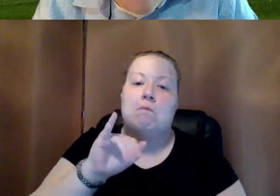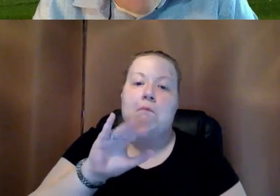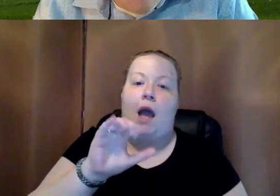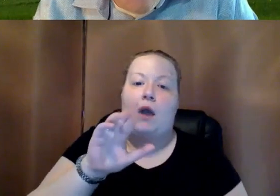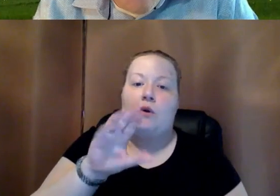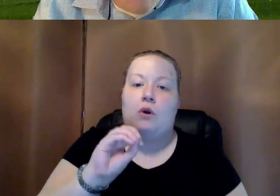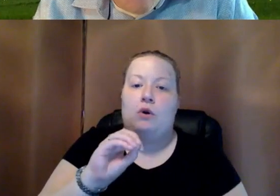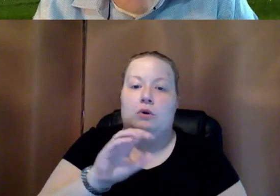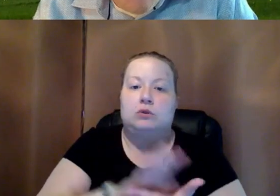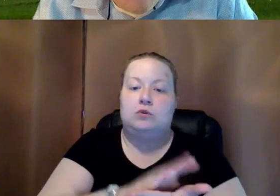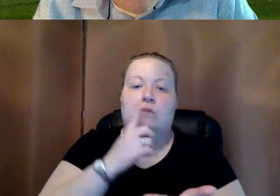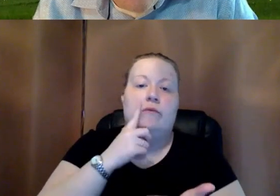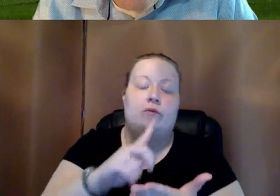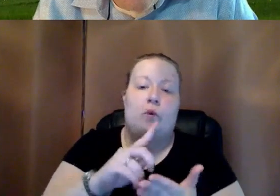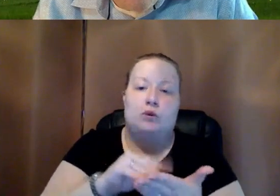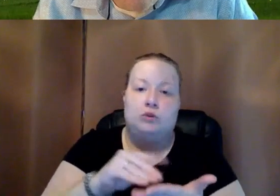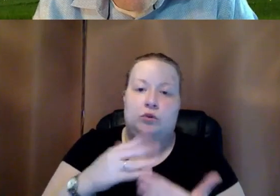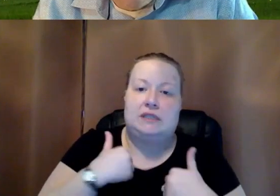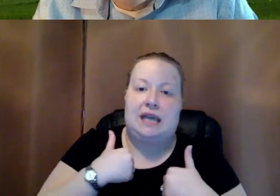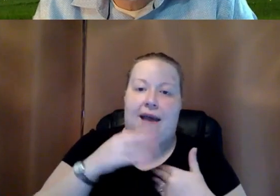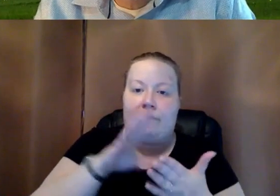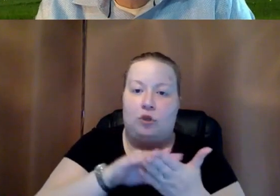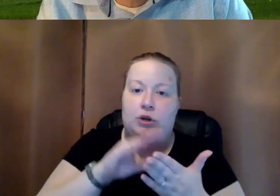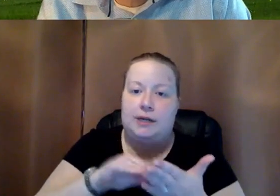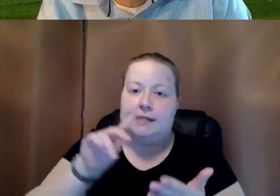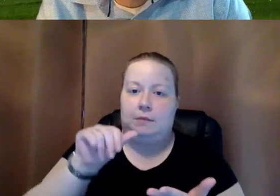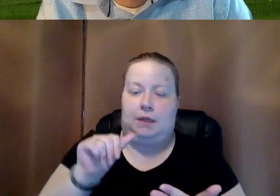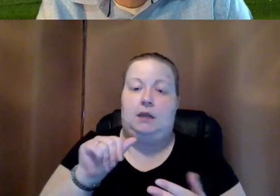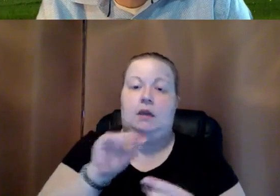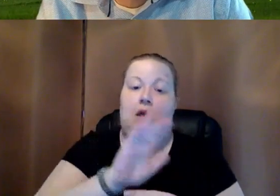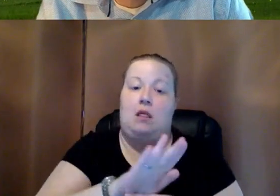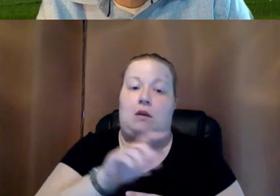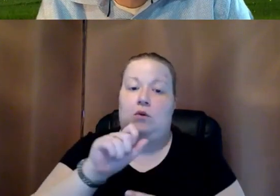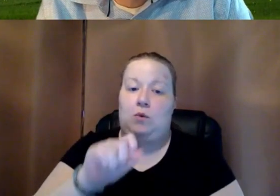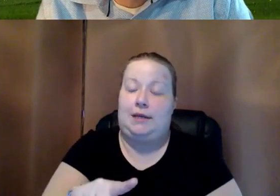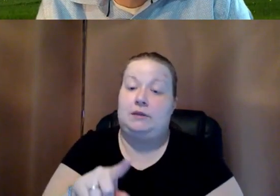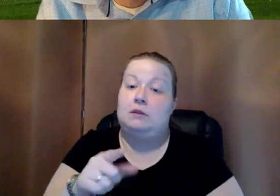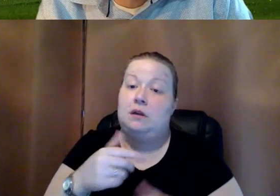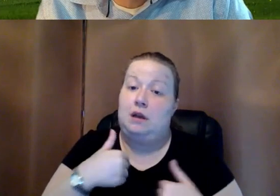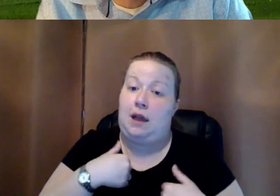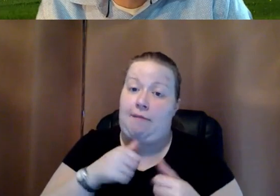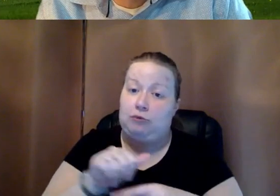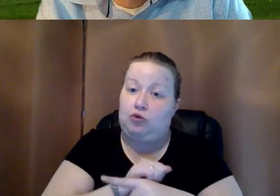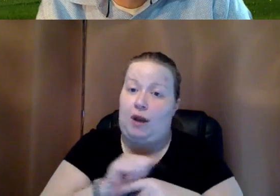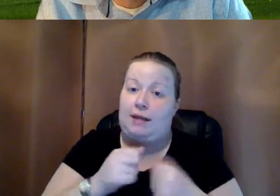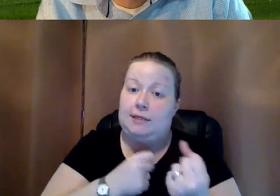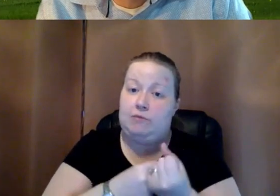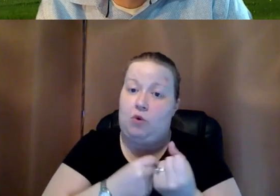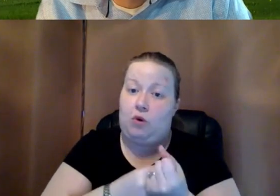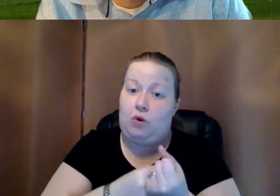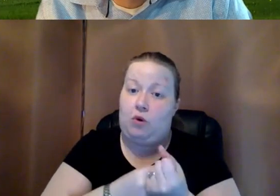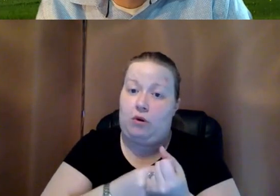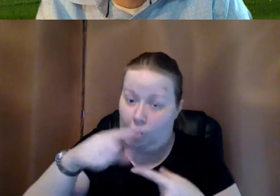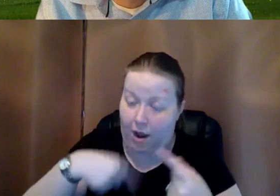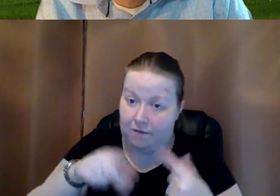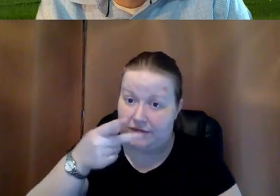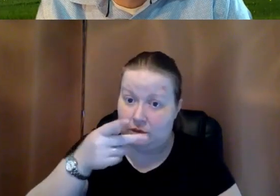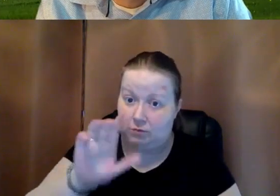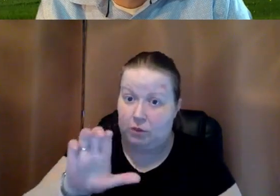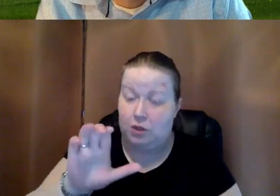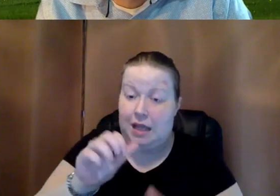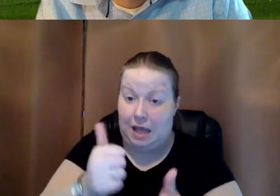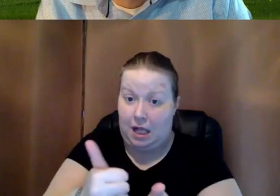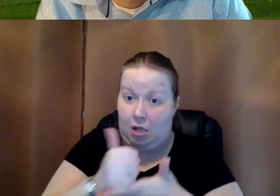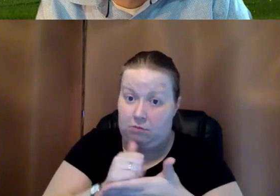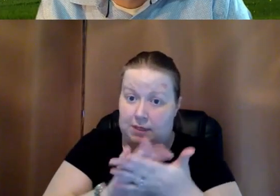learning disabilities. And the question is, are there training supports around physical computing that could help us learn while we are